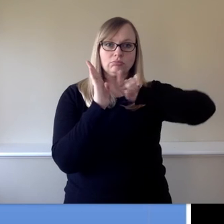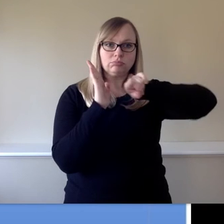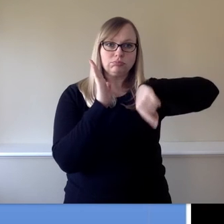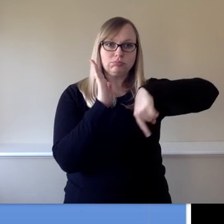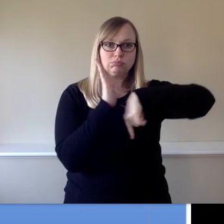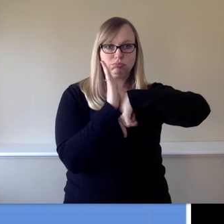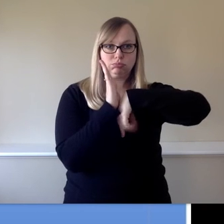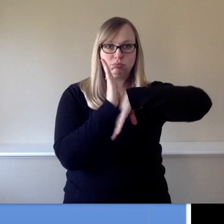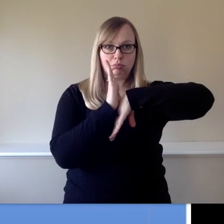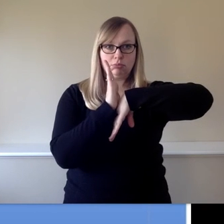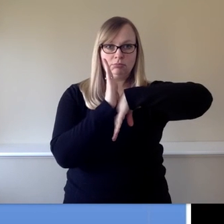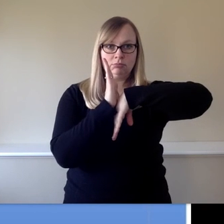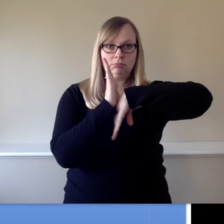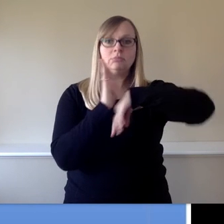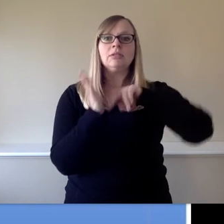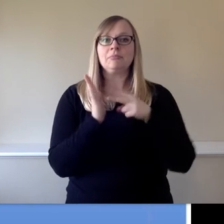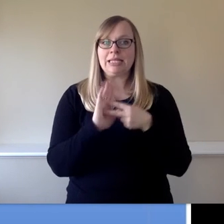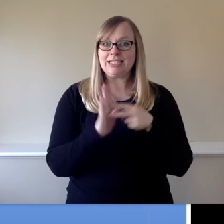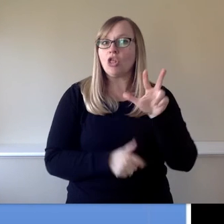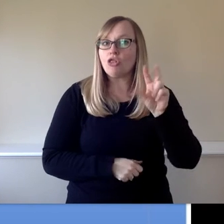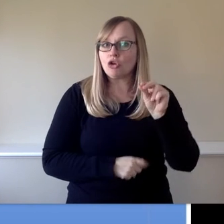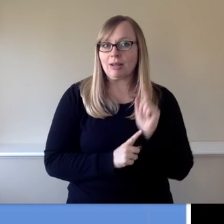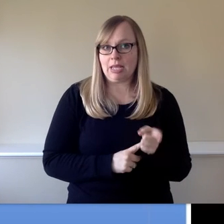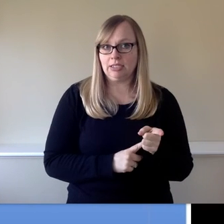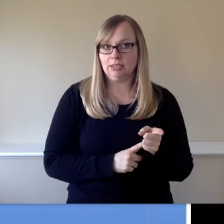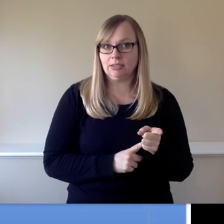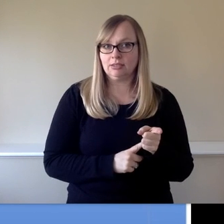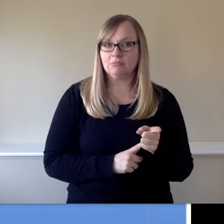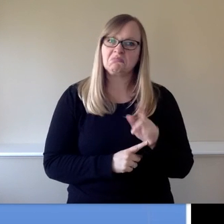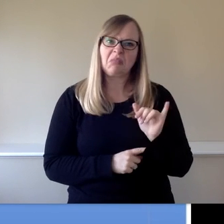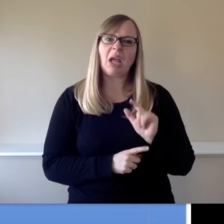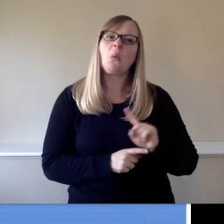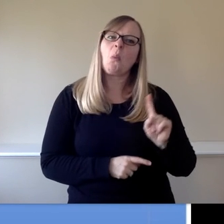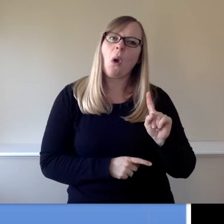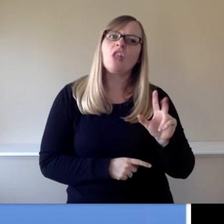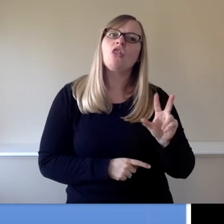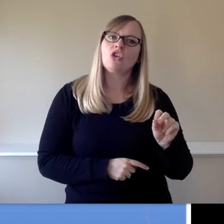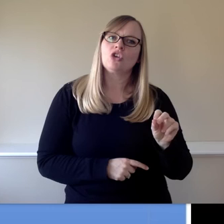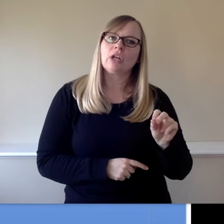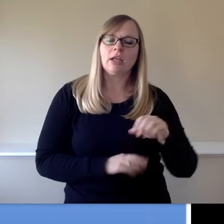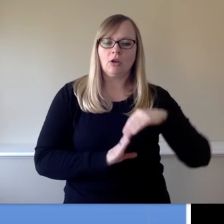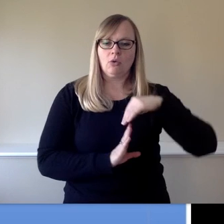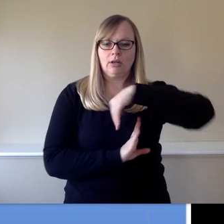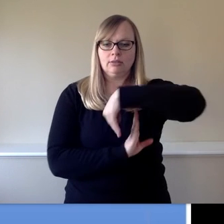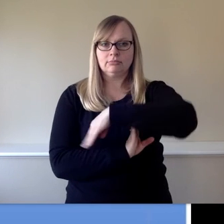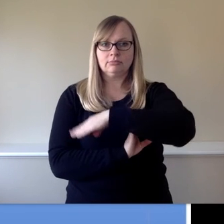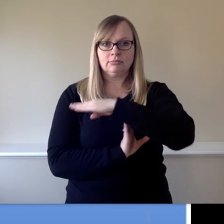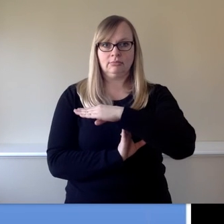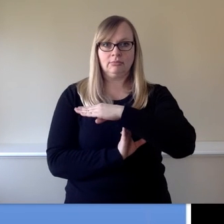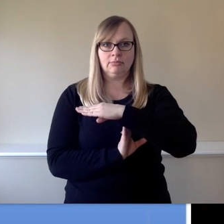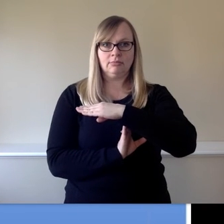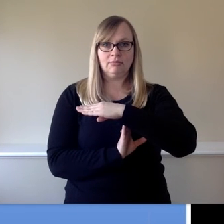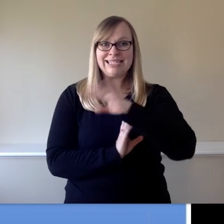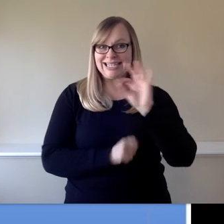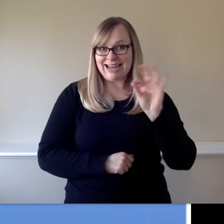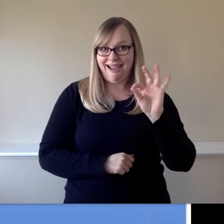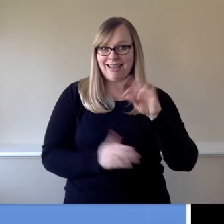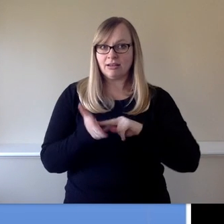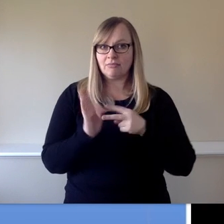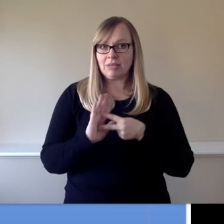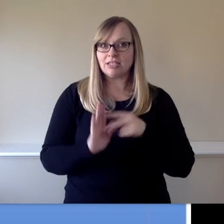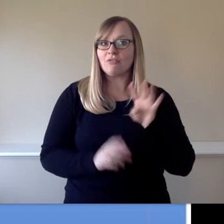like saying 1:30. When the long hand is pointed to the 9, it is 45 minutes. Let's